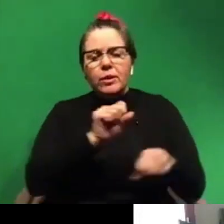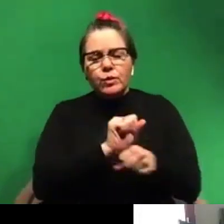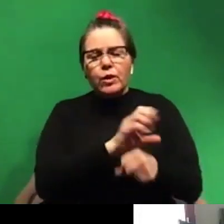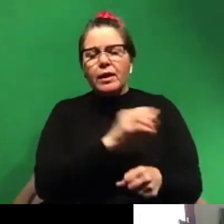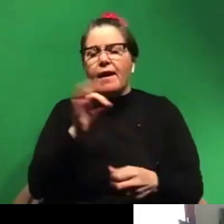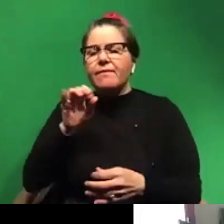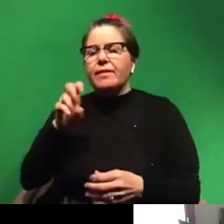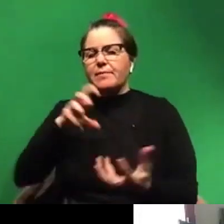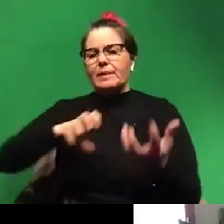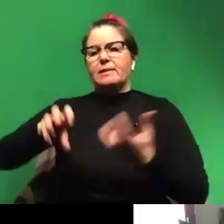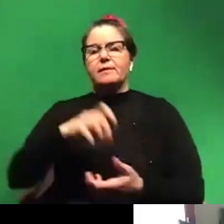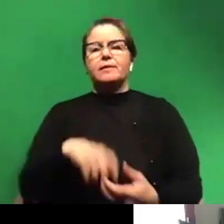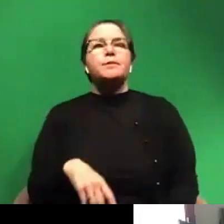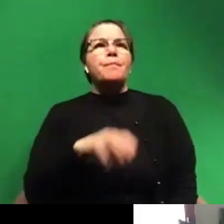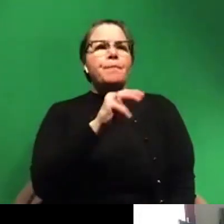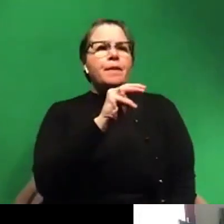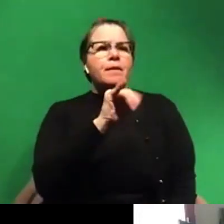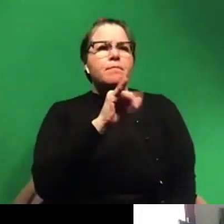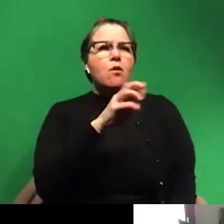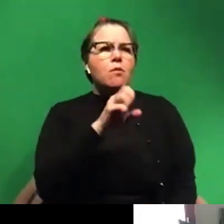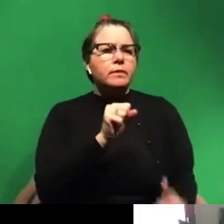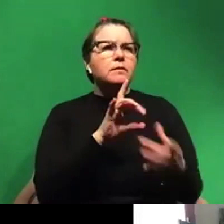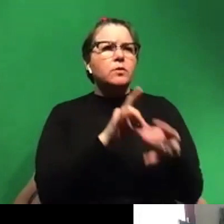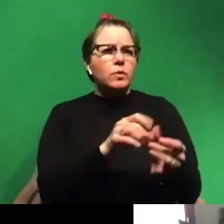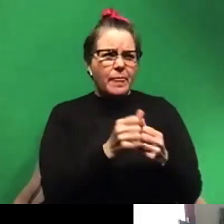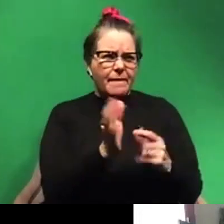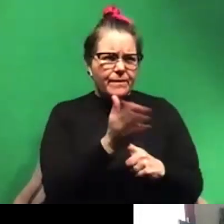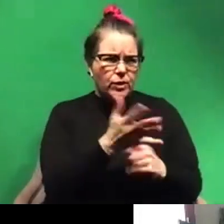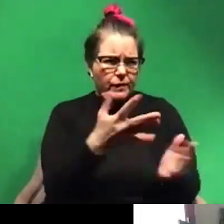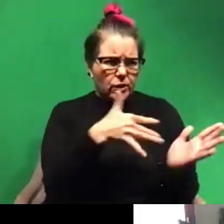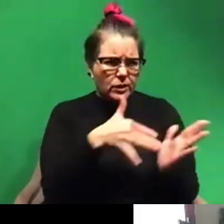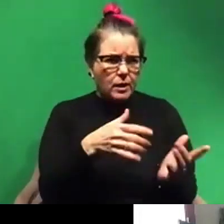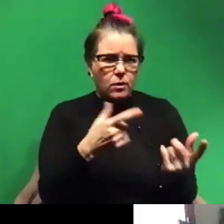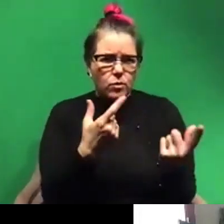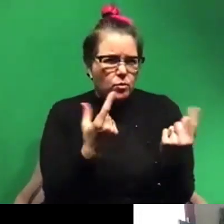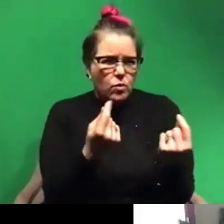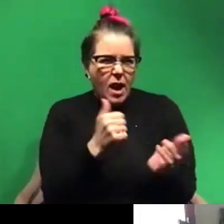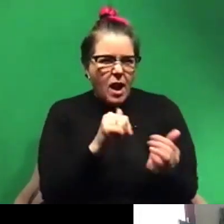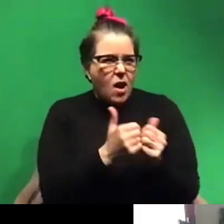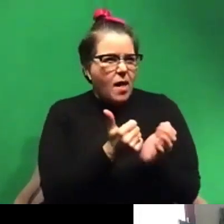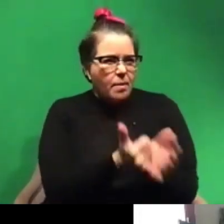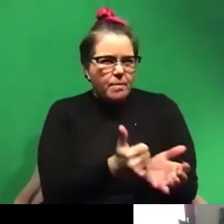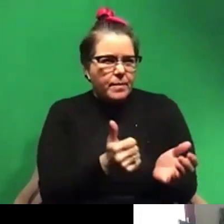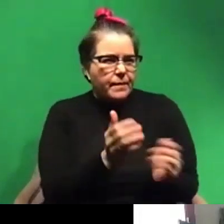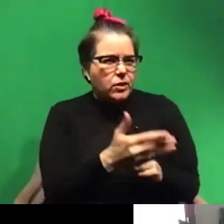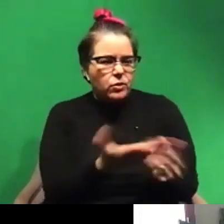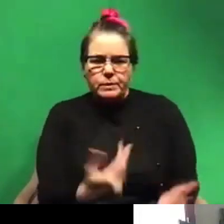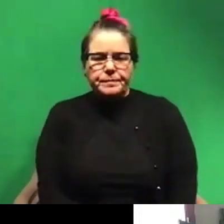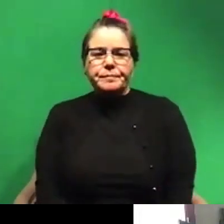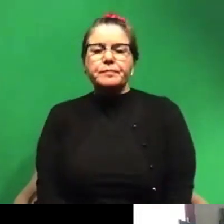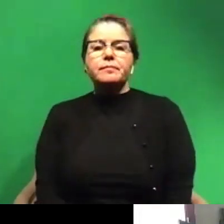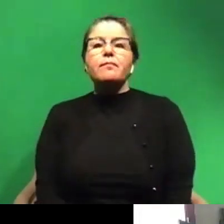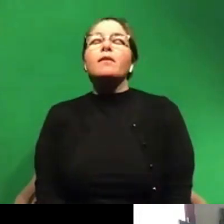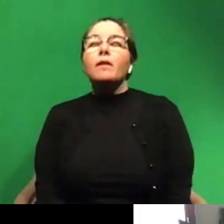these microbes that are associated with the fish you study, what do we think they're doing for the fish? So we know